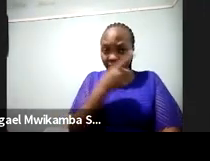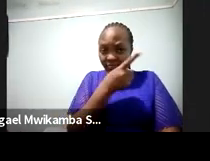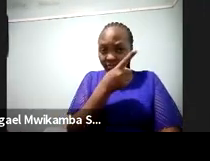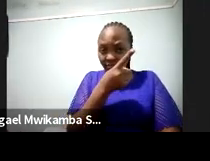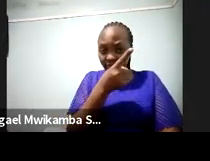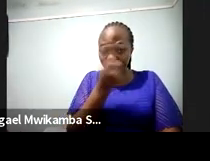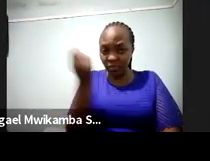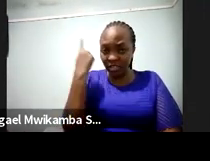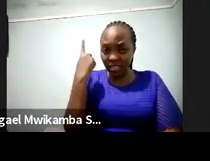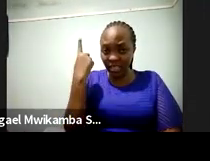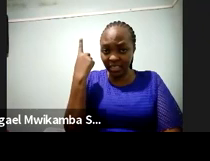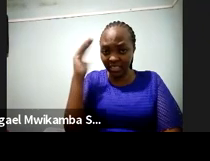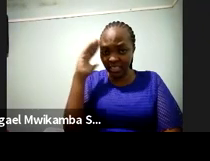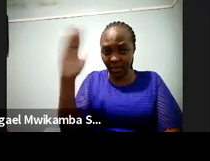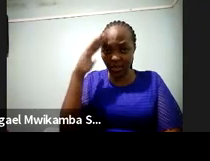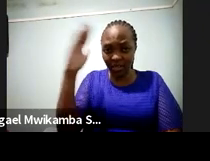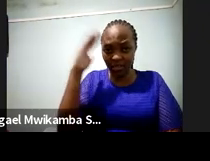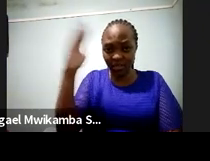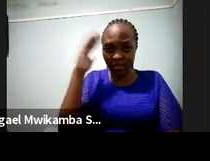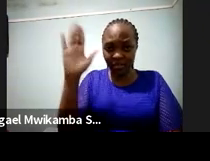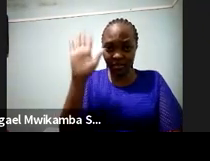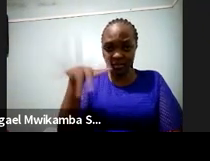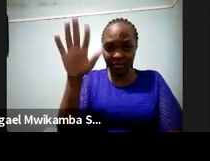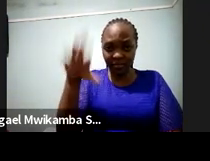Hello? Hapo imenipita.